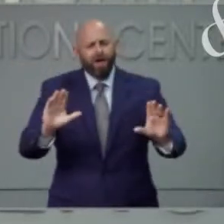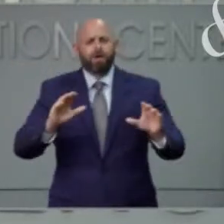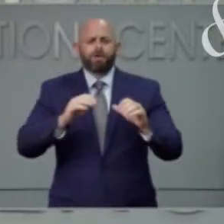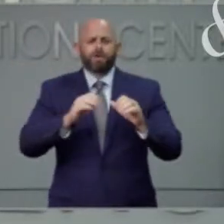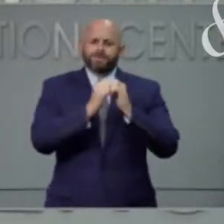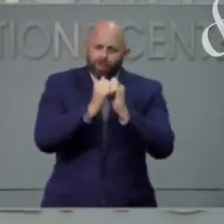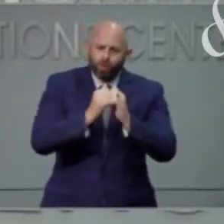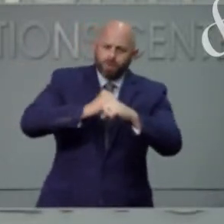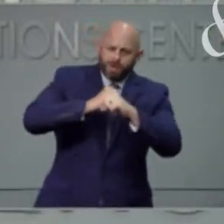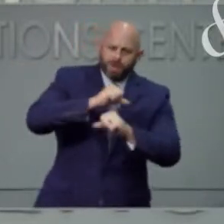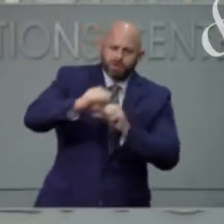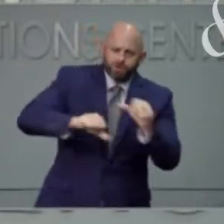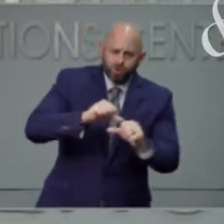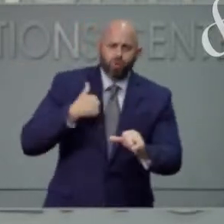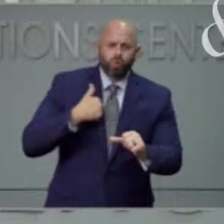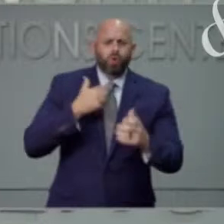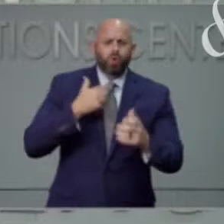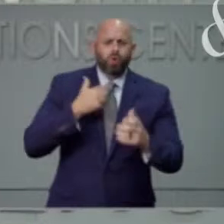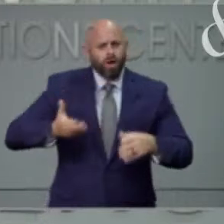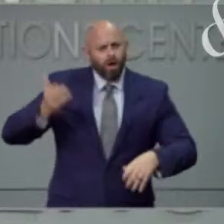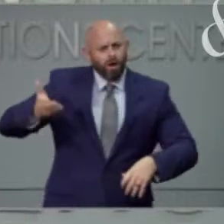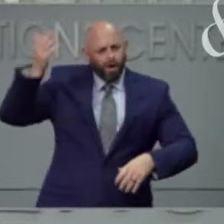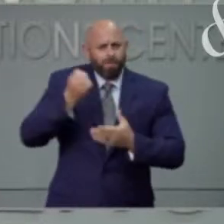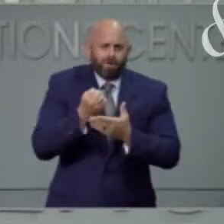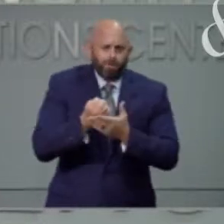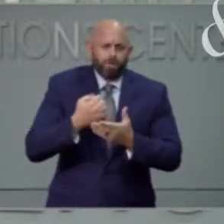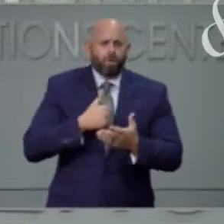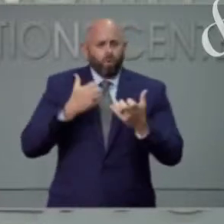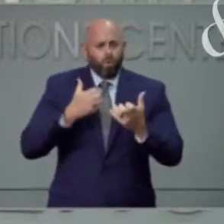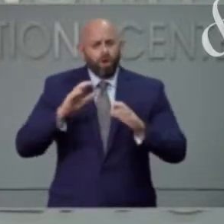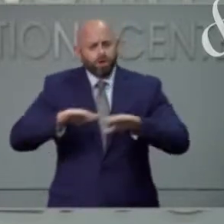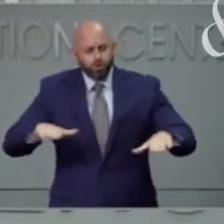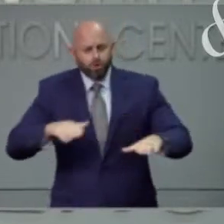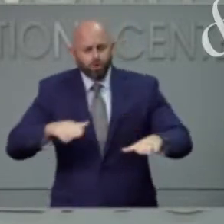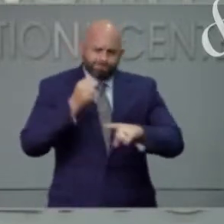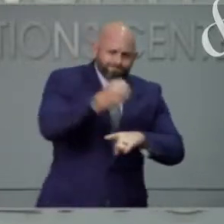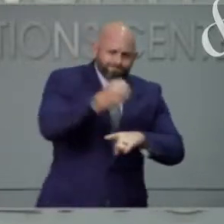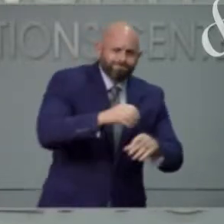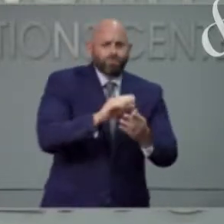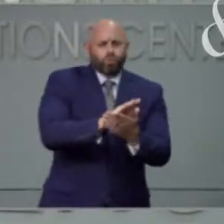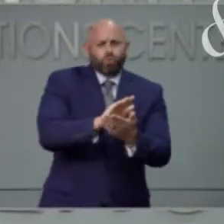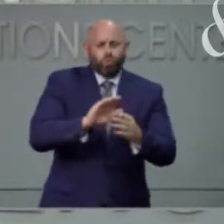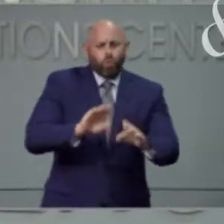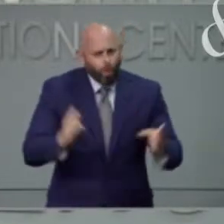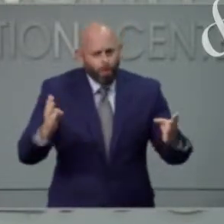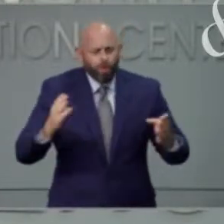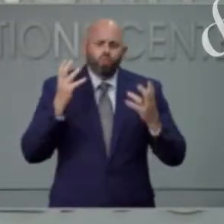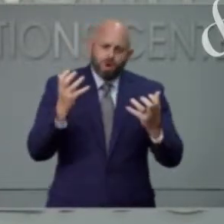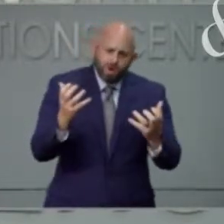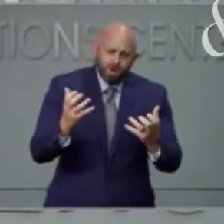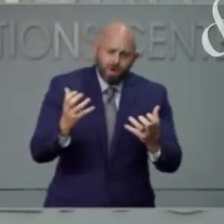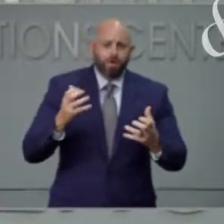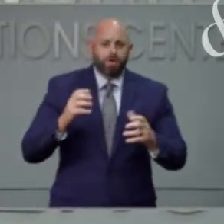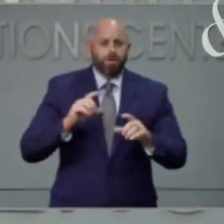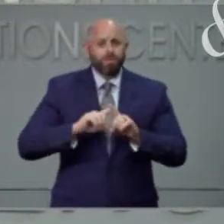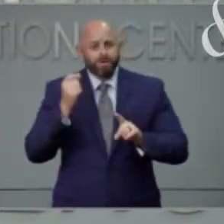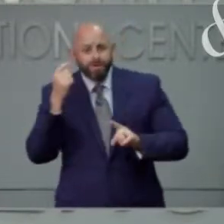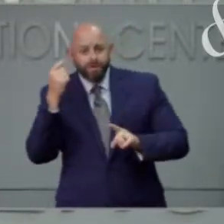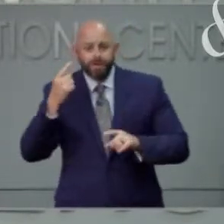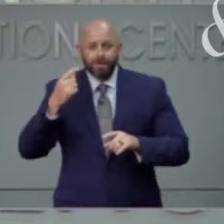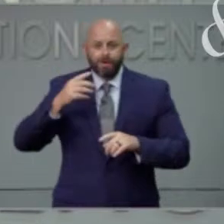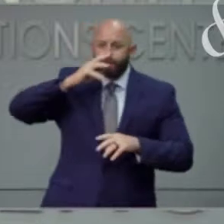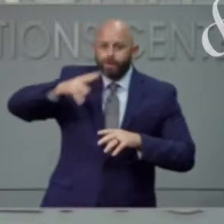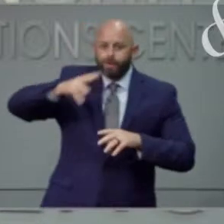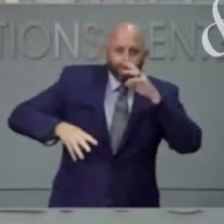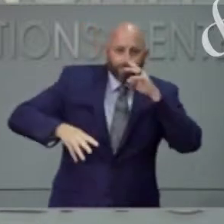back into the classroom, and you don't do that by pretending that the pandemic doesn't exist, and you don't